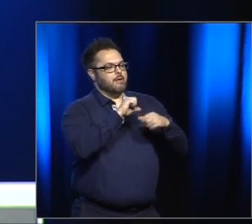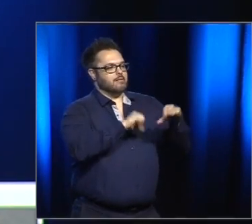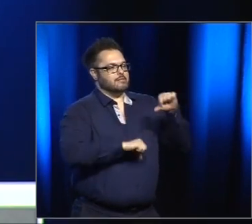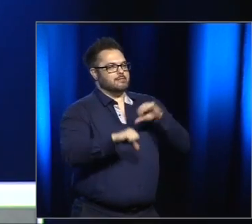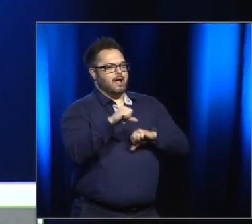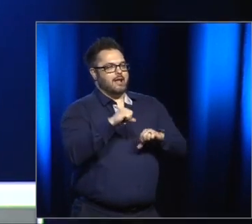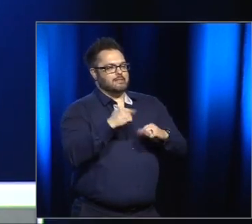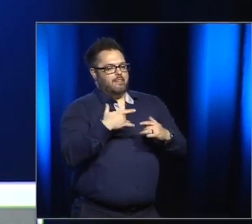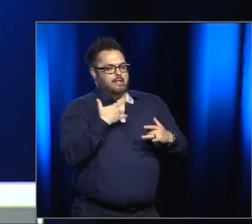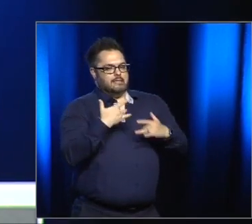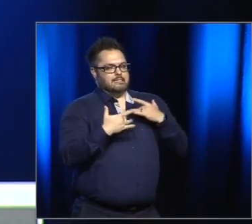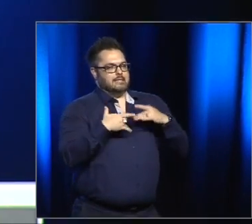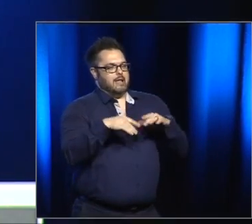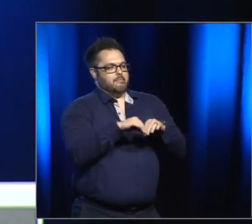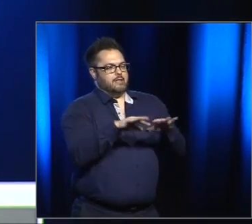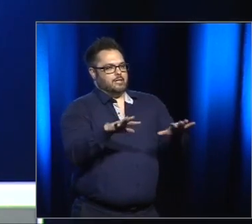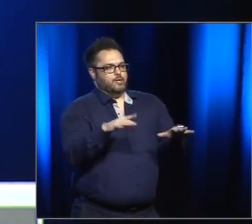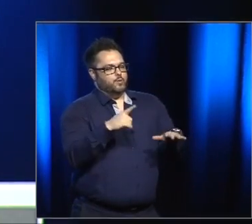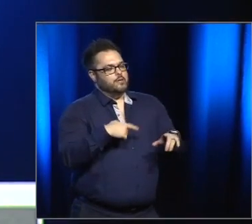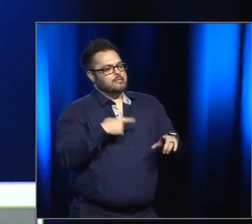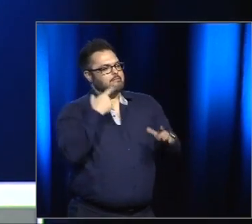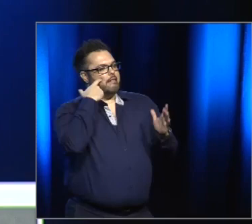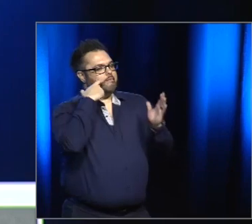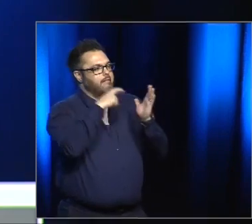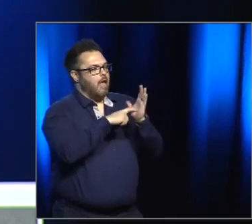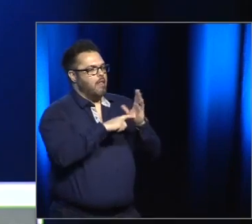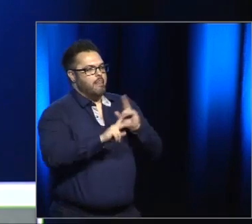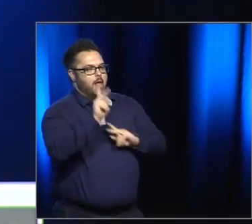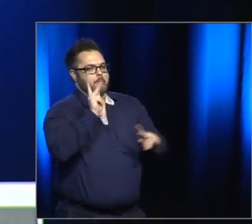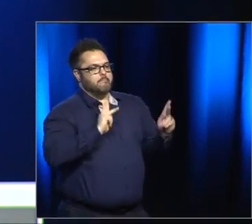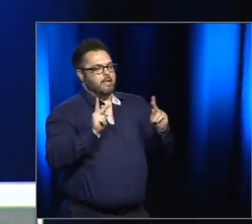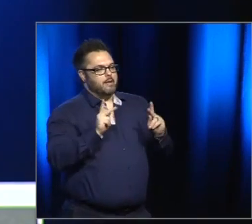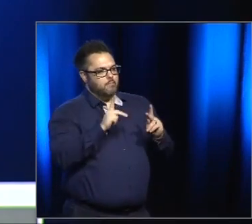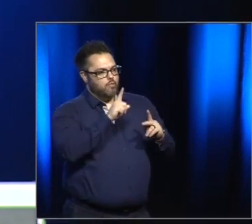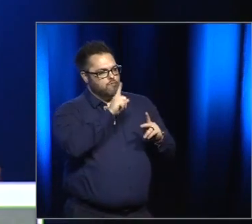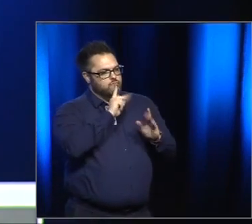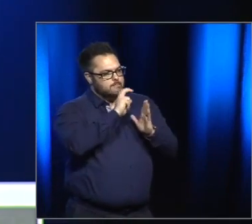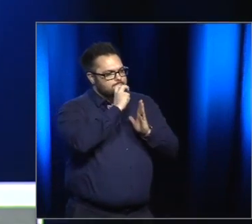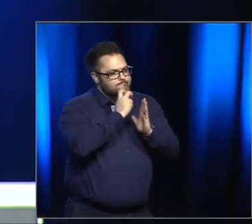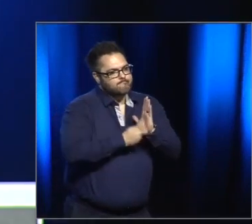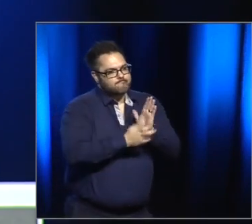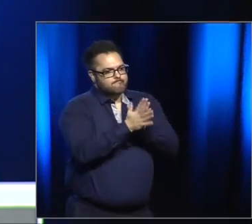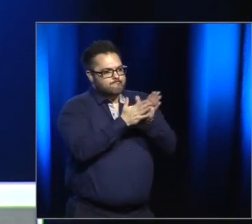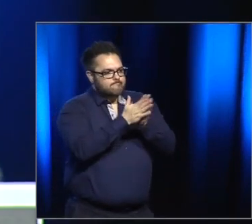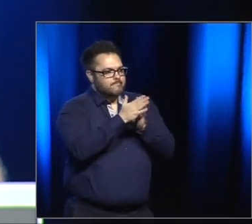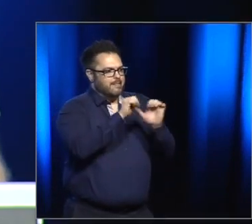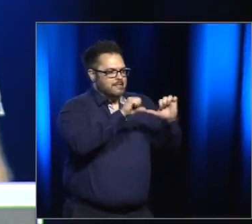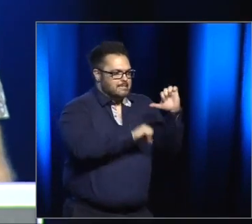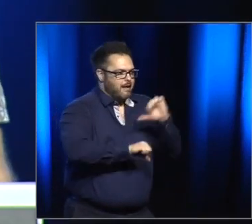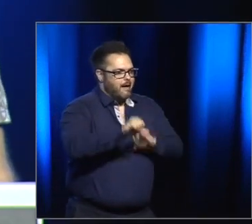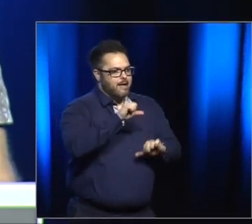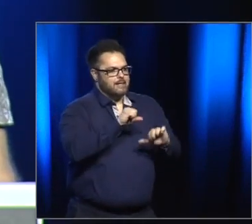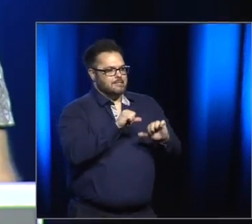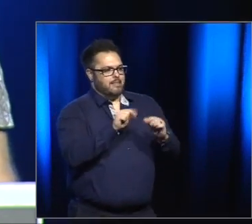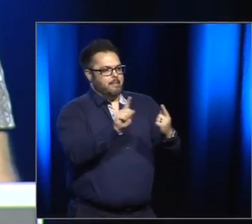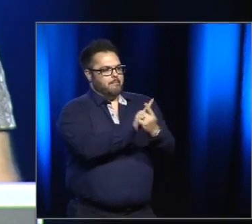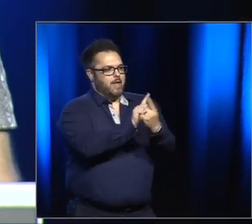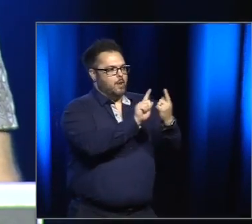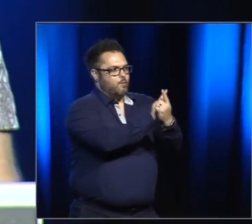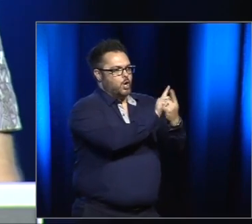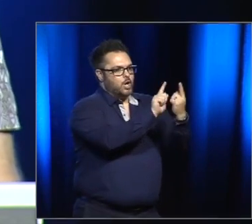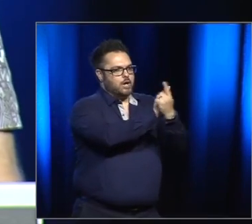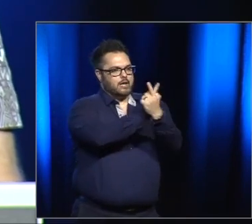there. You can tell that people are really invested in the science, they're enjoying the networking, and